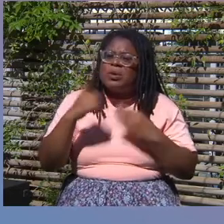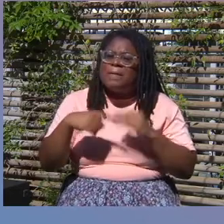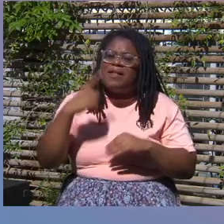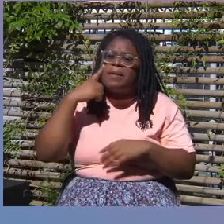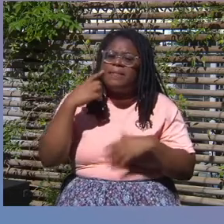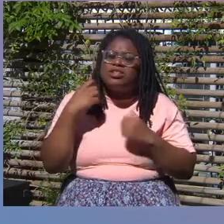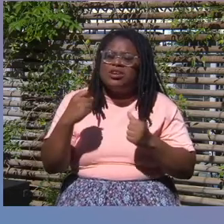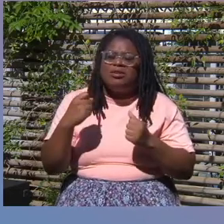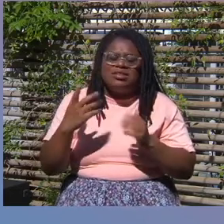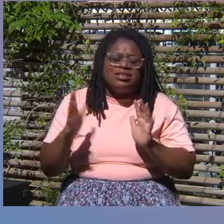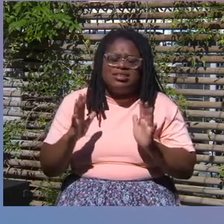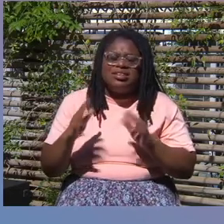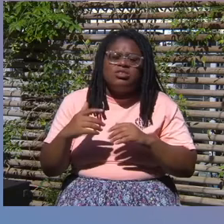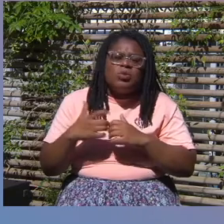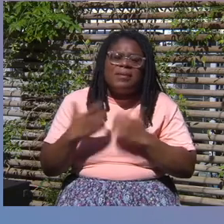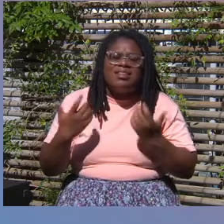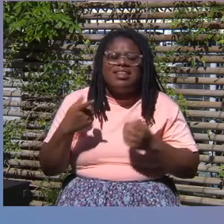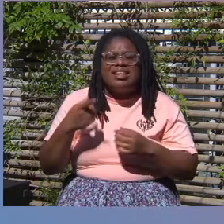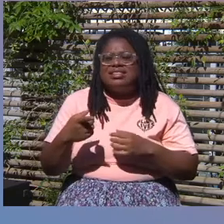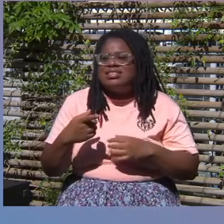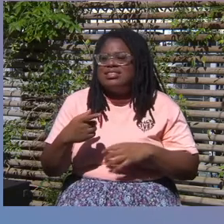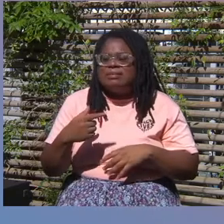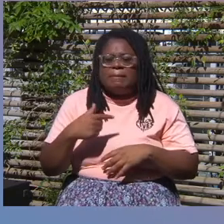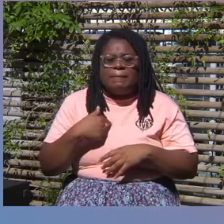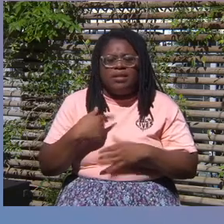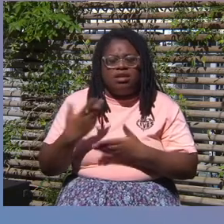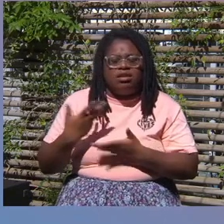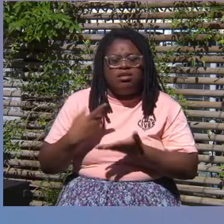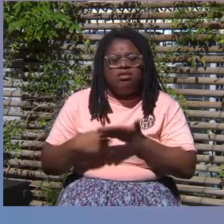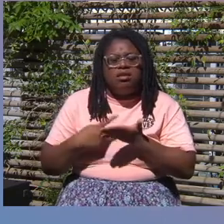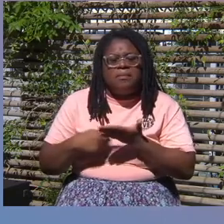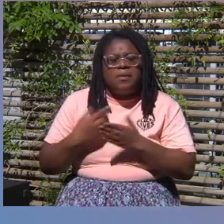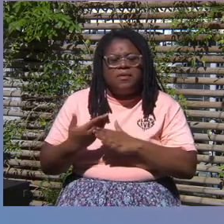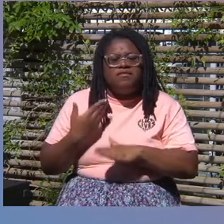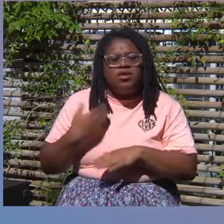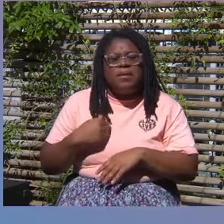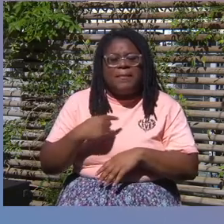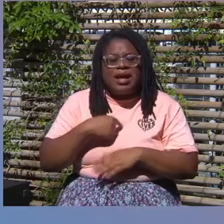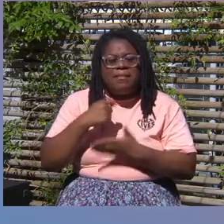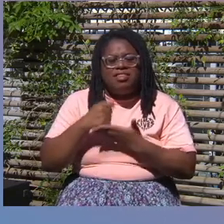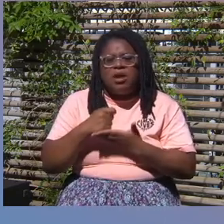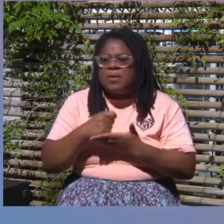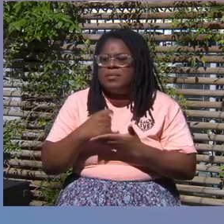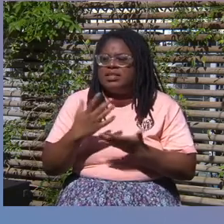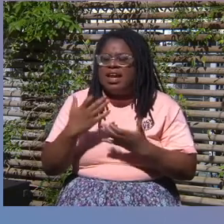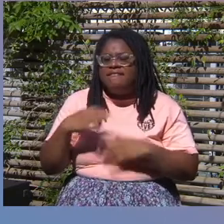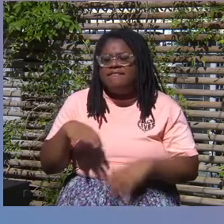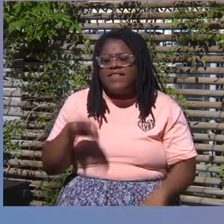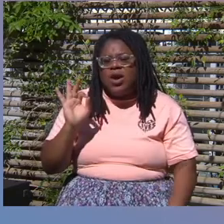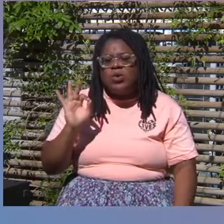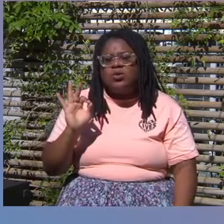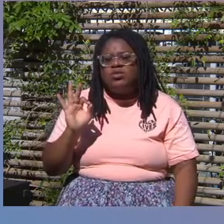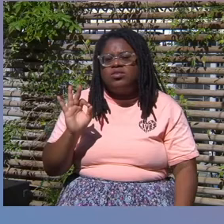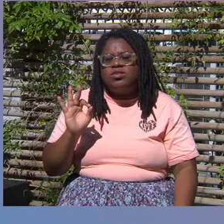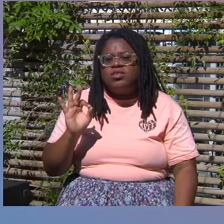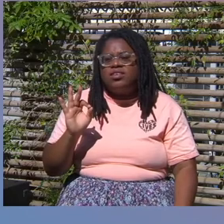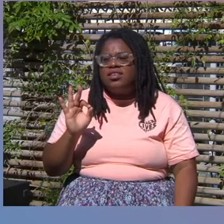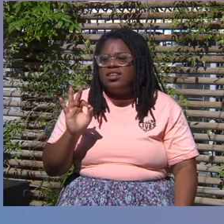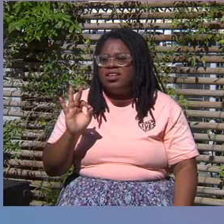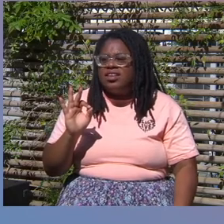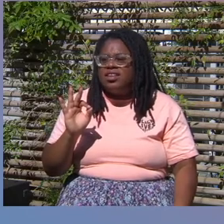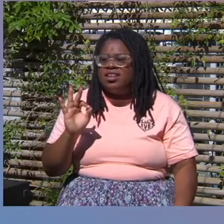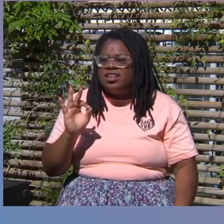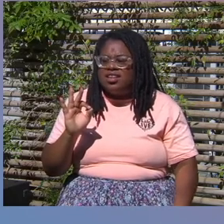and the turns and twists, these are things that Yolo and I have talked about before, but I'm a therapist and I found that the pursuit